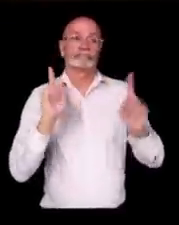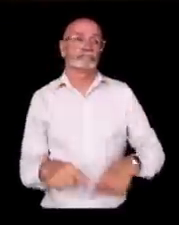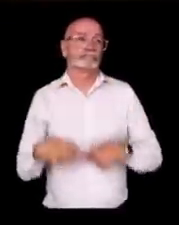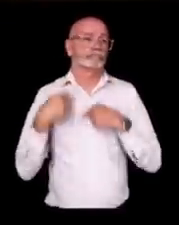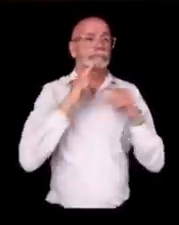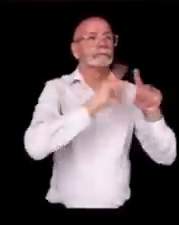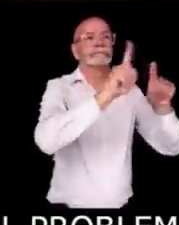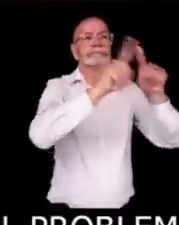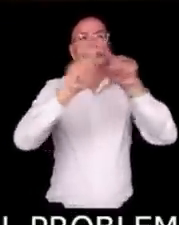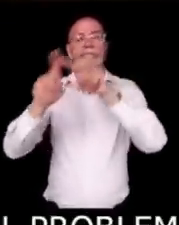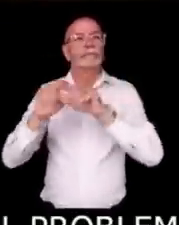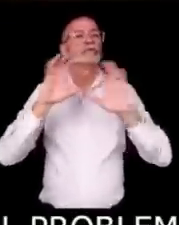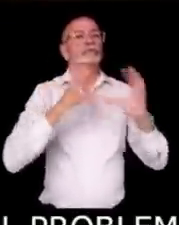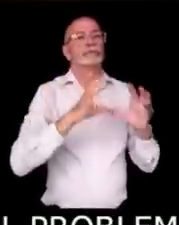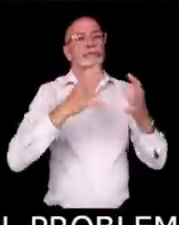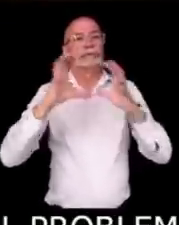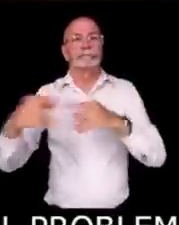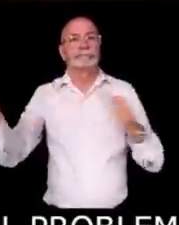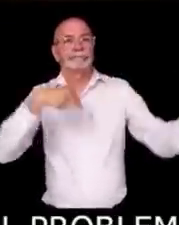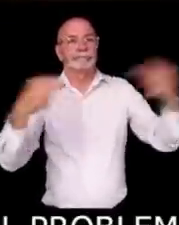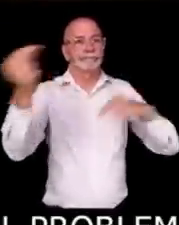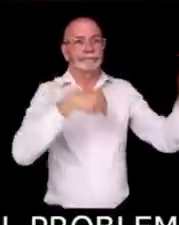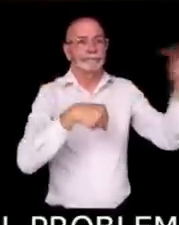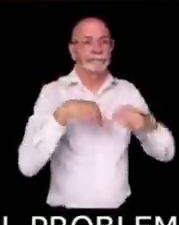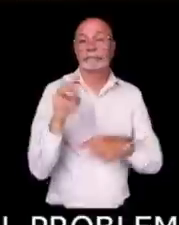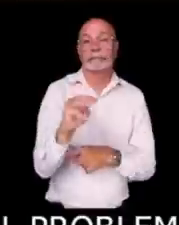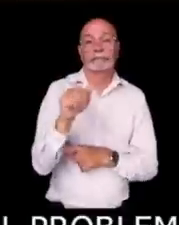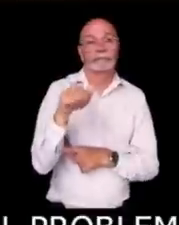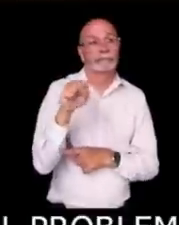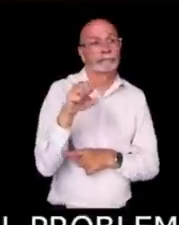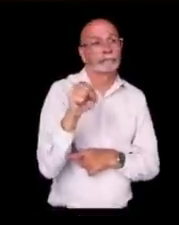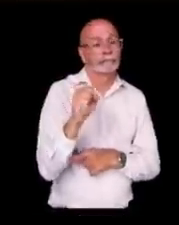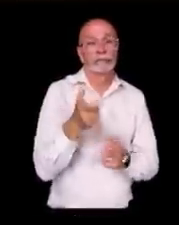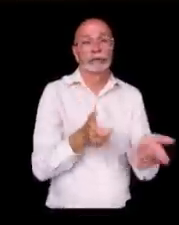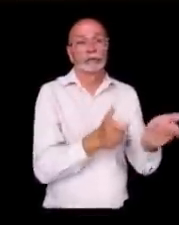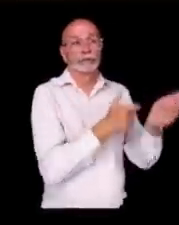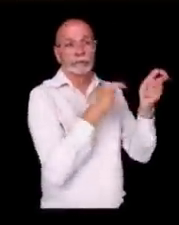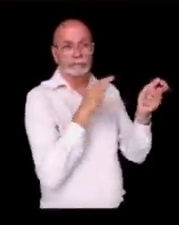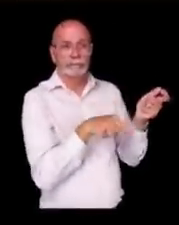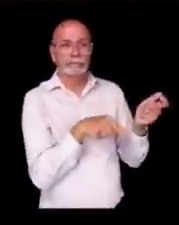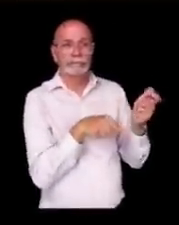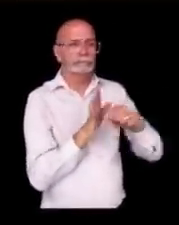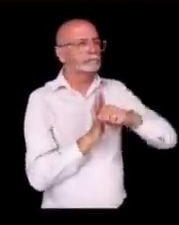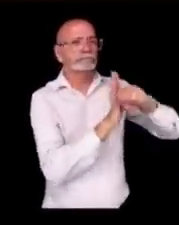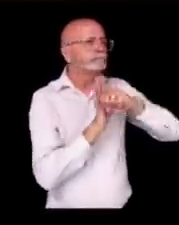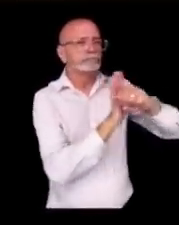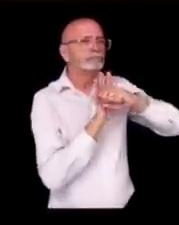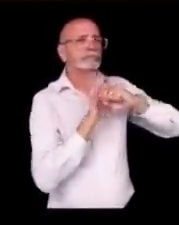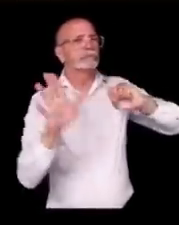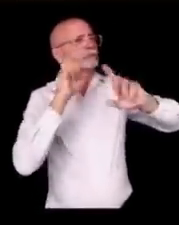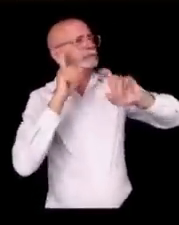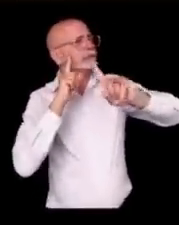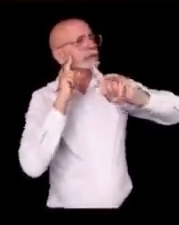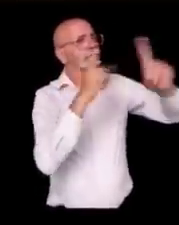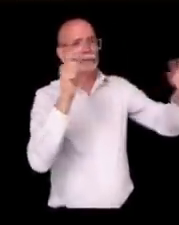in and using, standing on top of what happened to promote and to push their agendas for